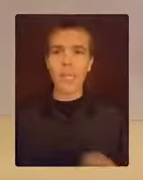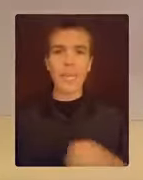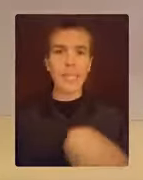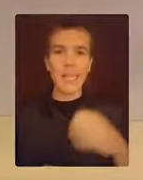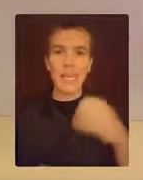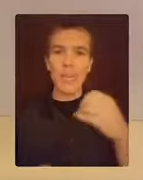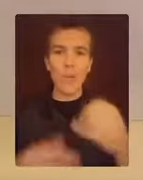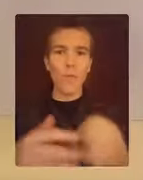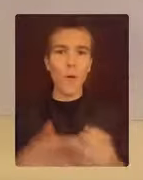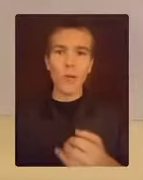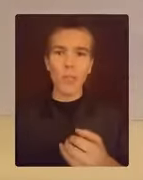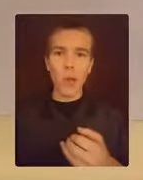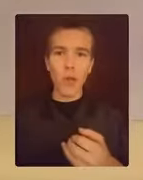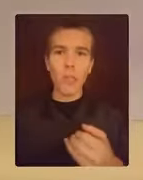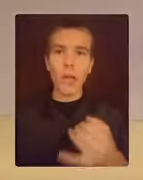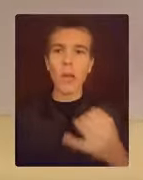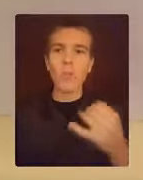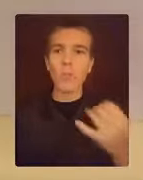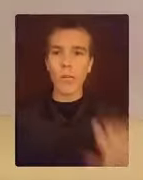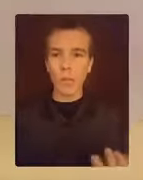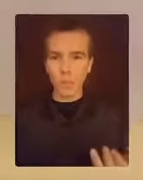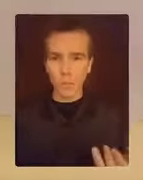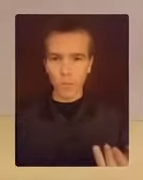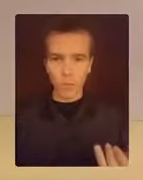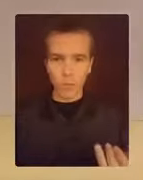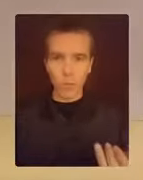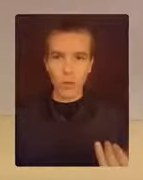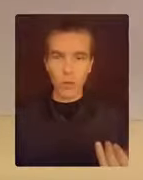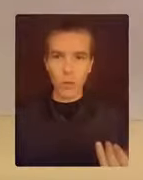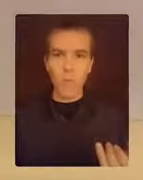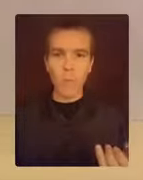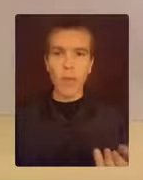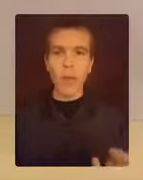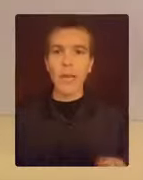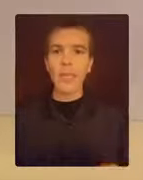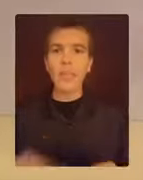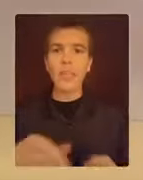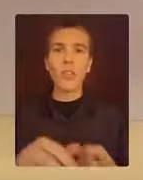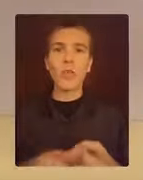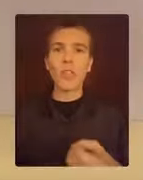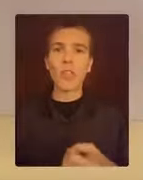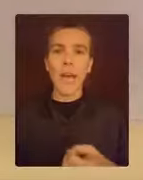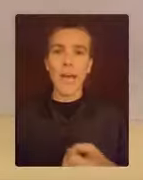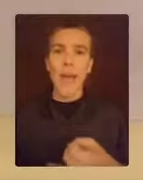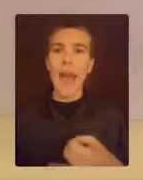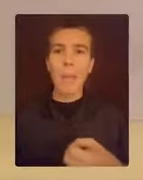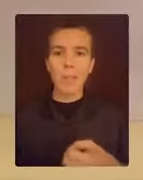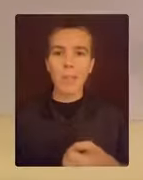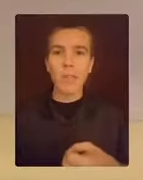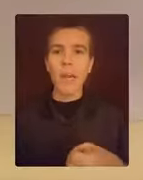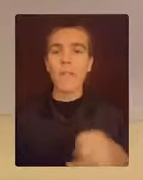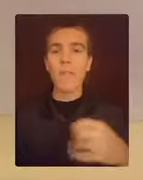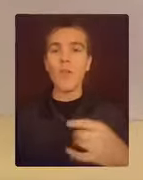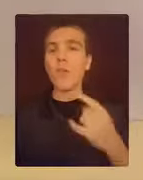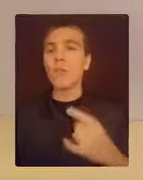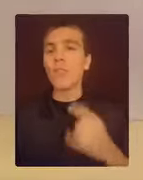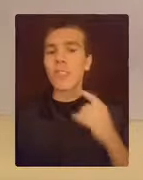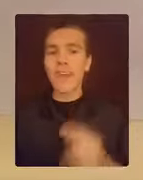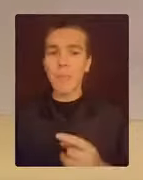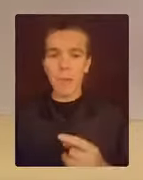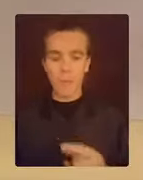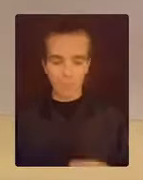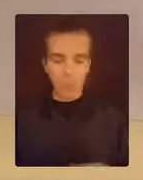Because anything that you focus on becomes real. In your dream, anything that you say happens. If you use